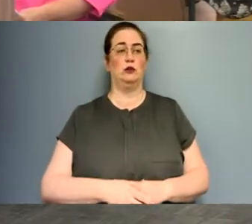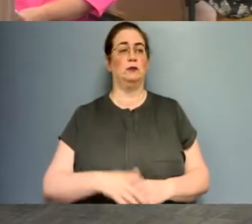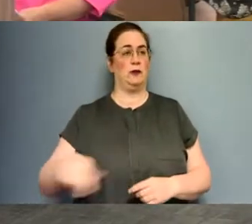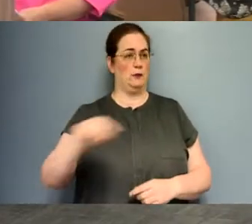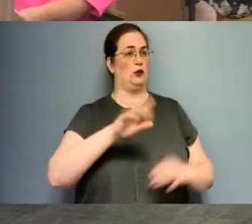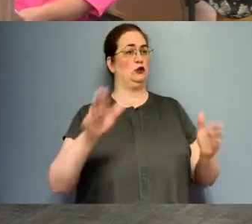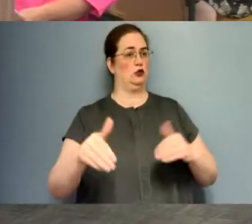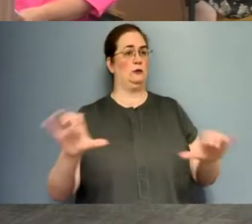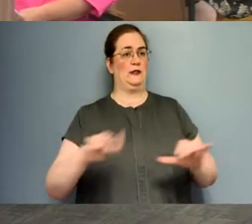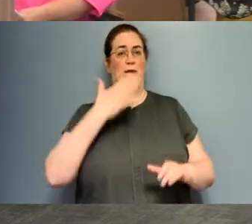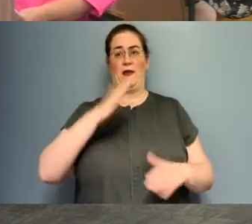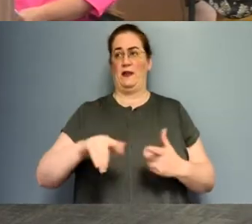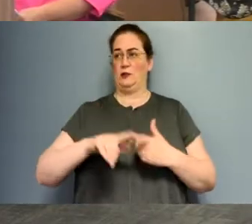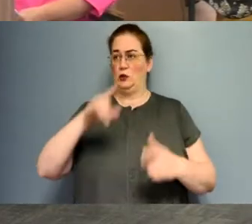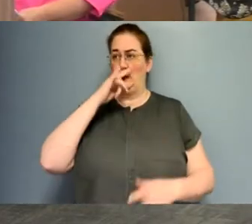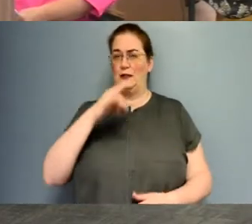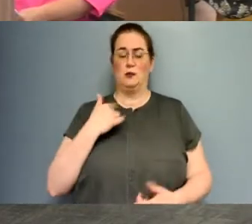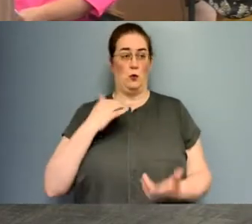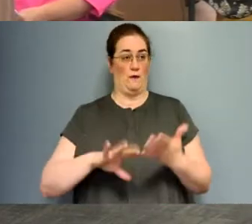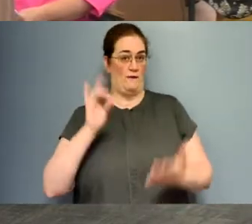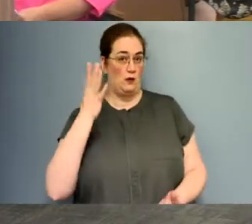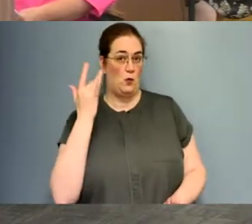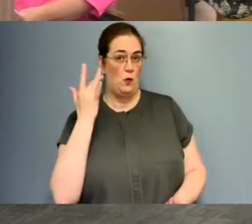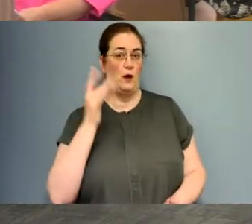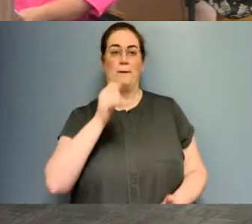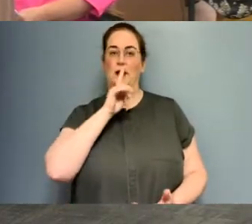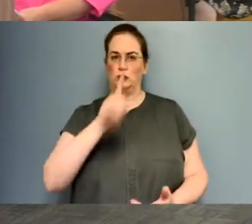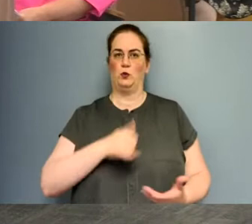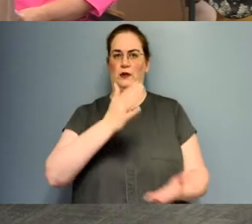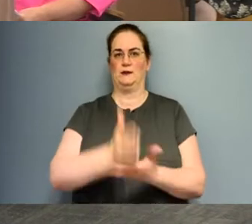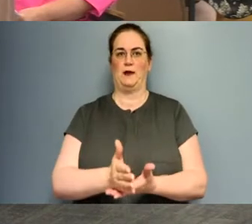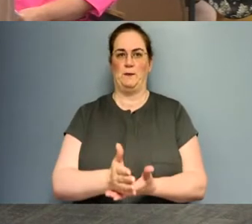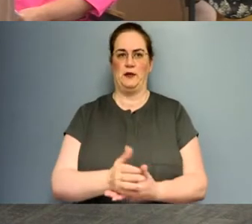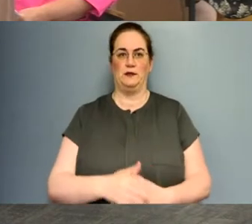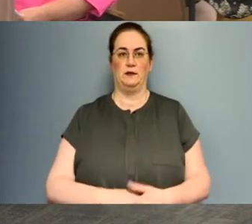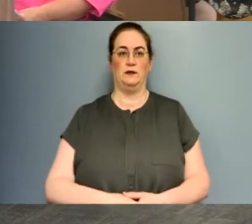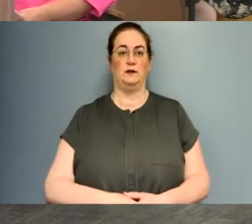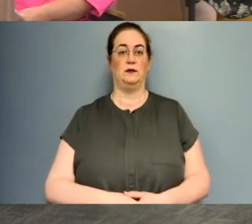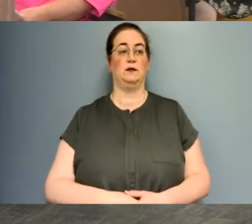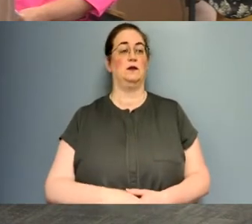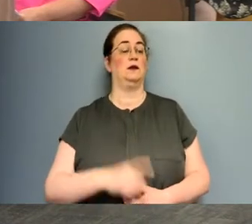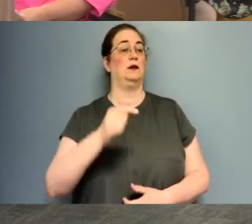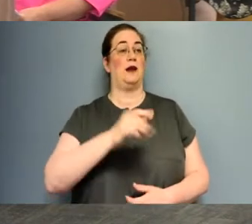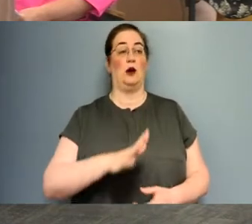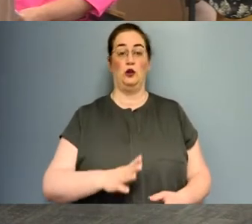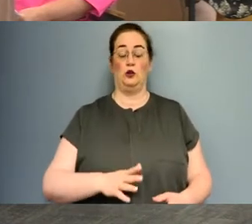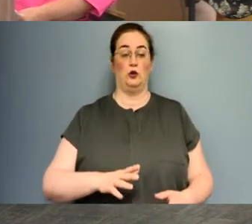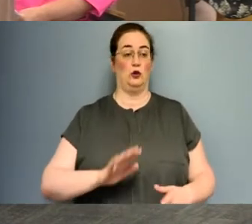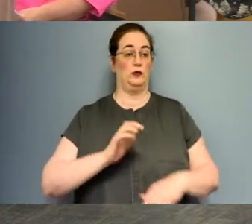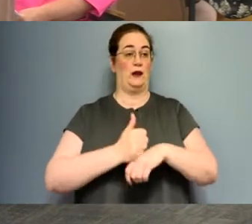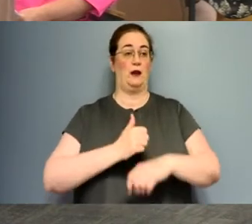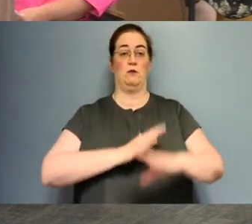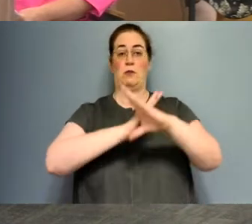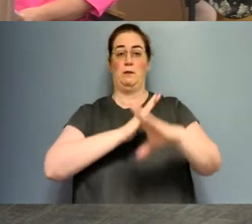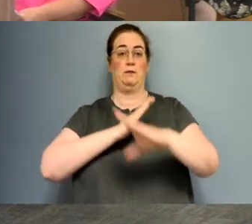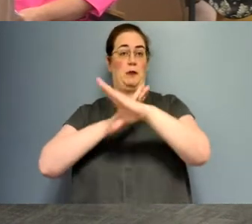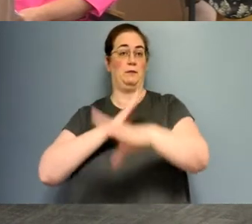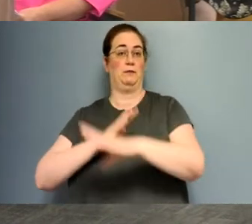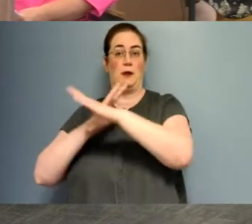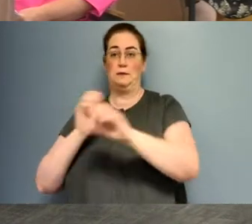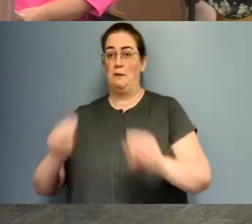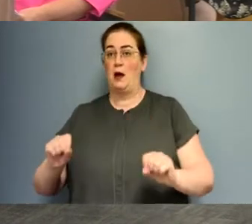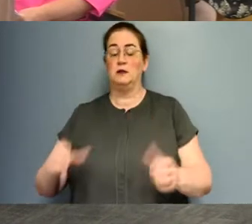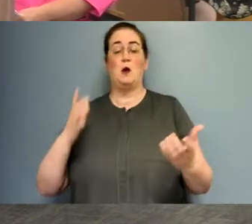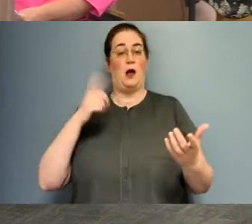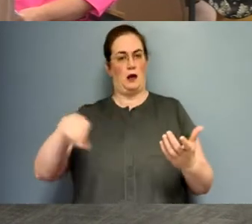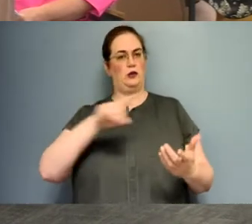things to kids. We want to find out why and make sure that we can stop it. Now you're throwing up every roadblock imaginable. And there's a couple of salient